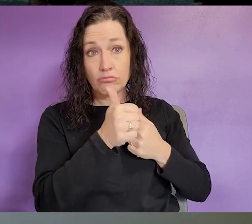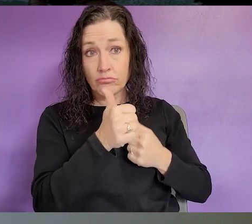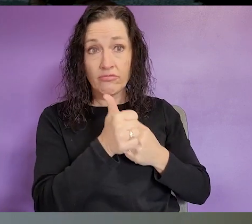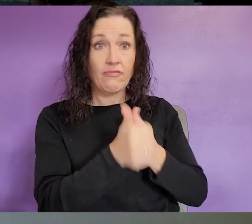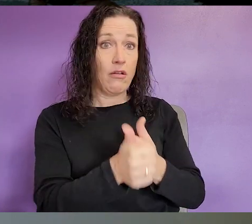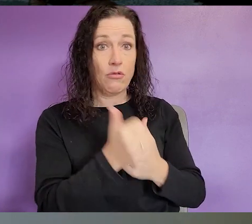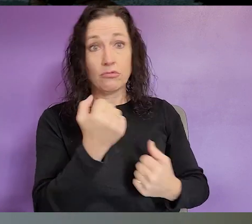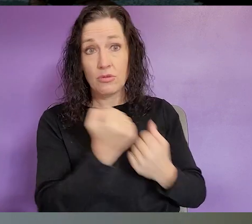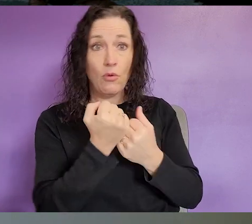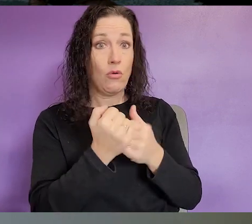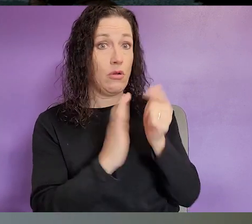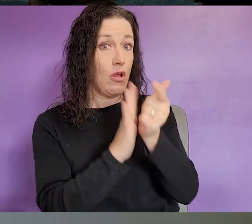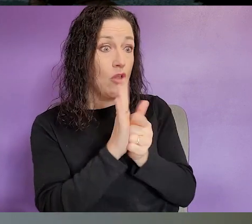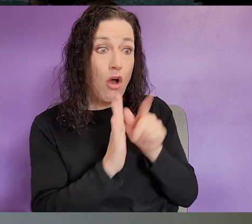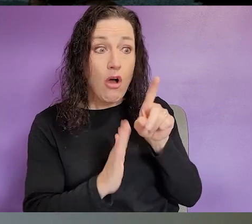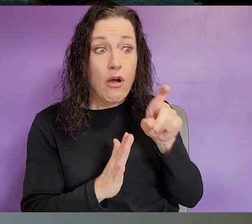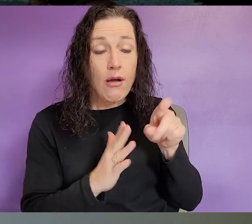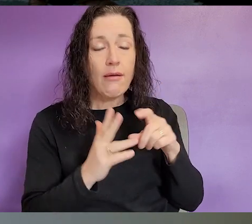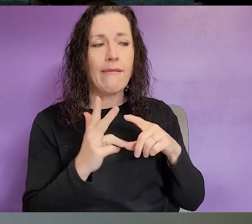the law or not?